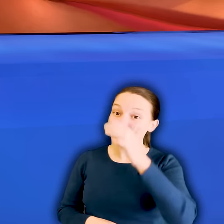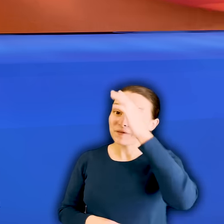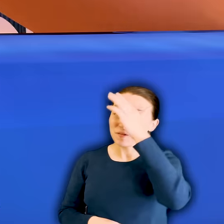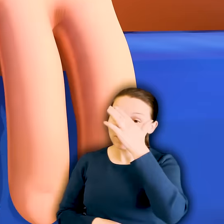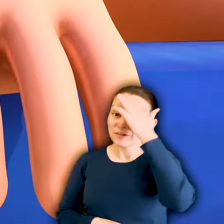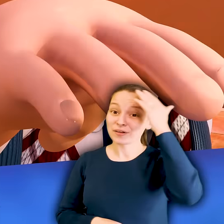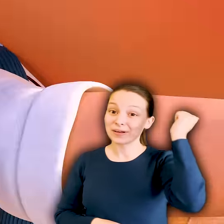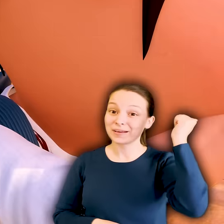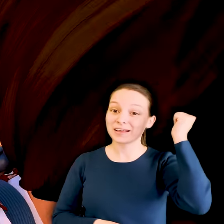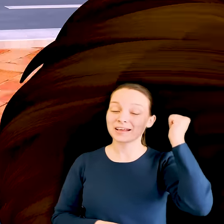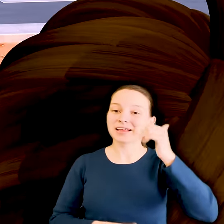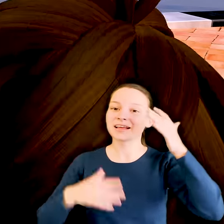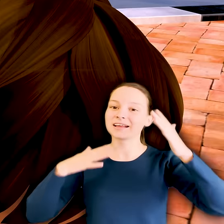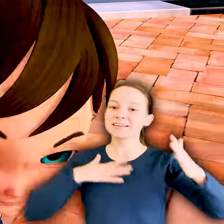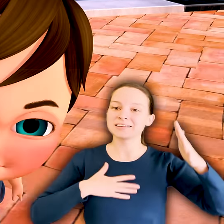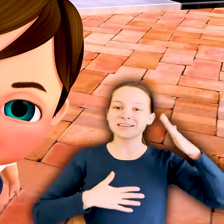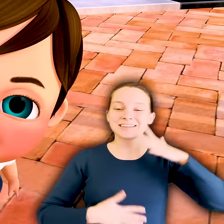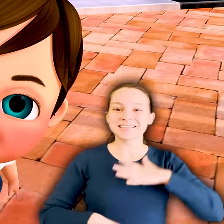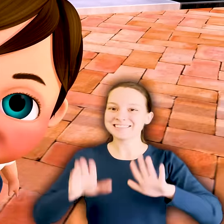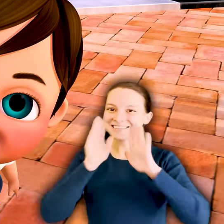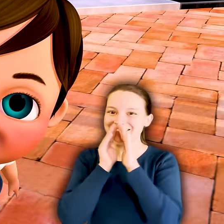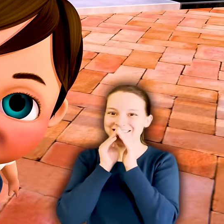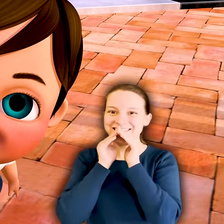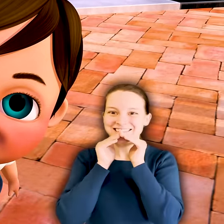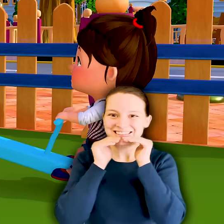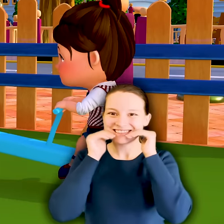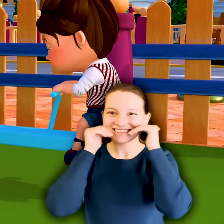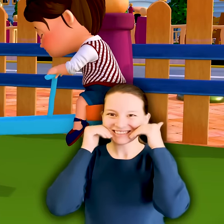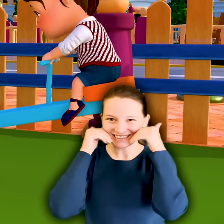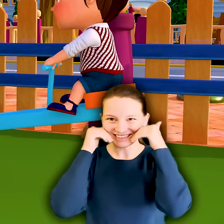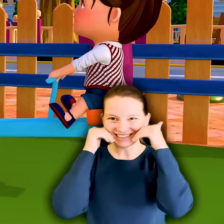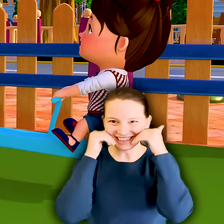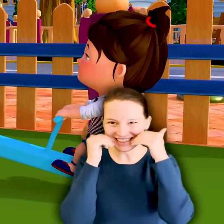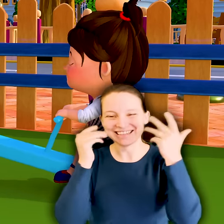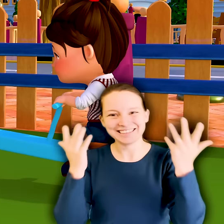don't forget to wear your smiles